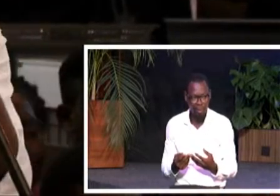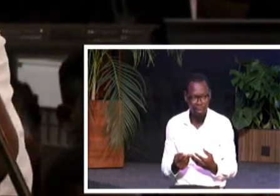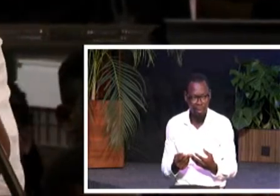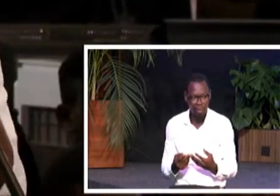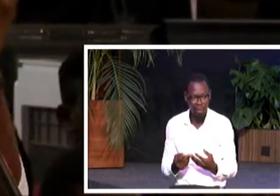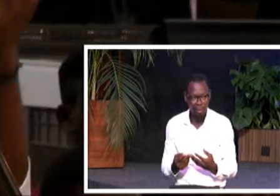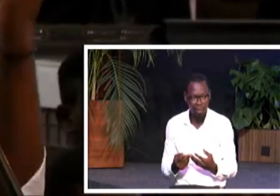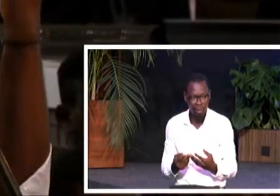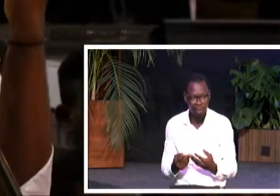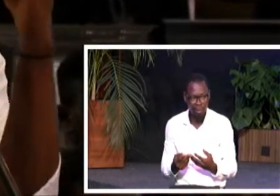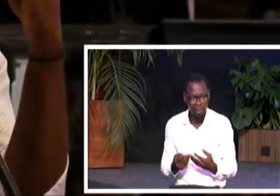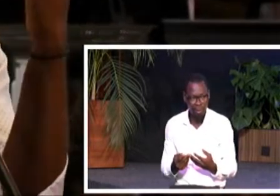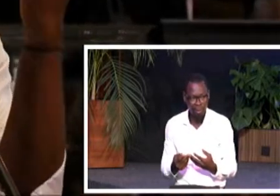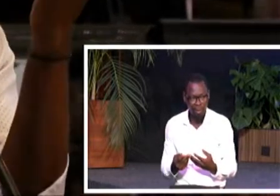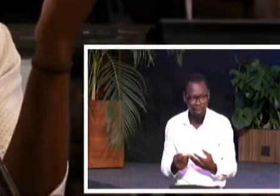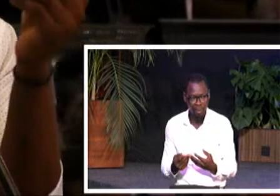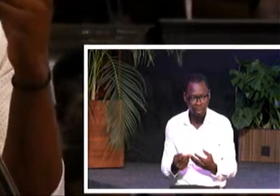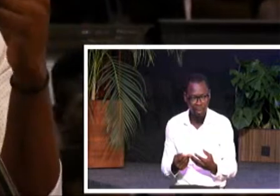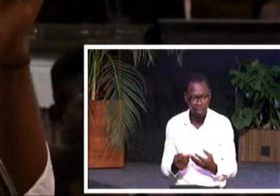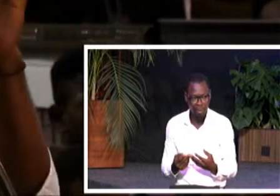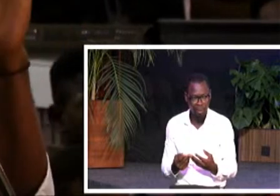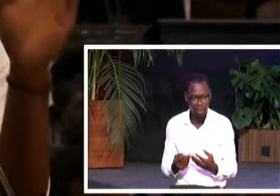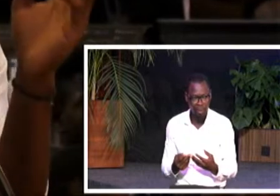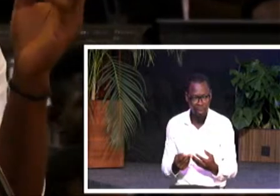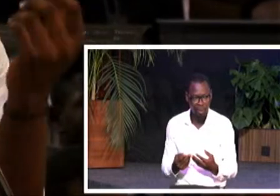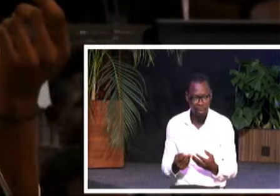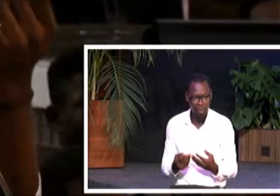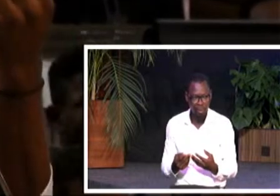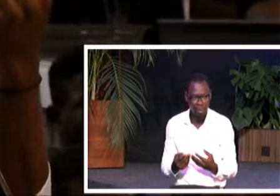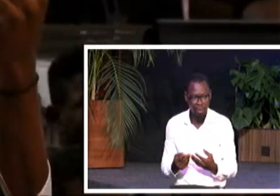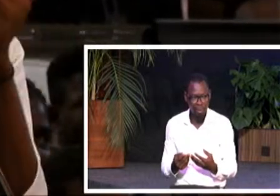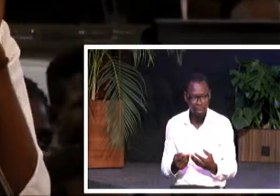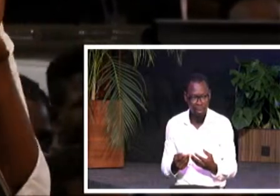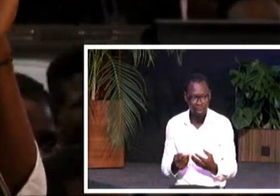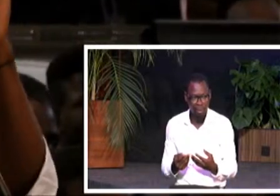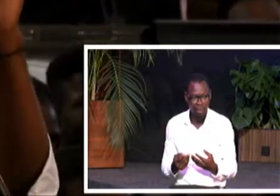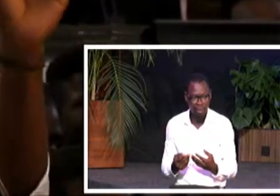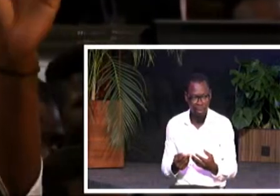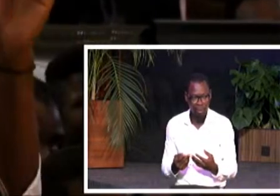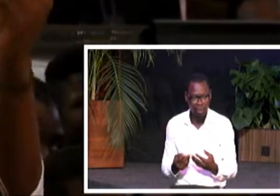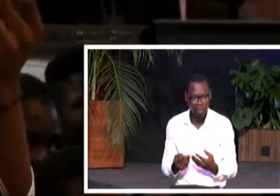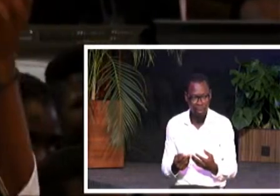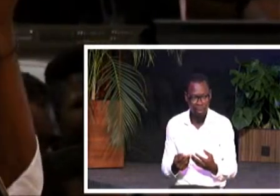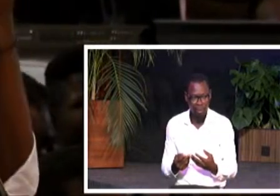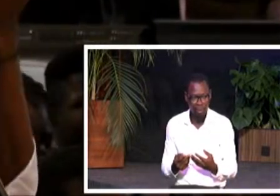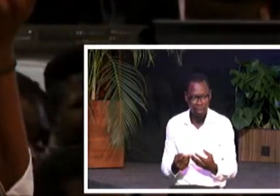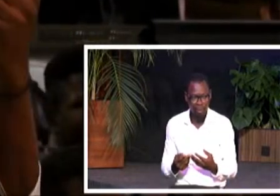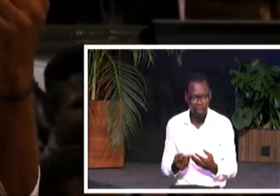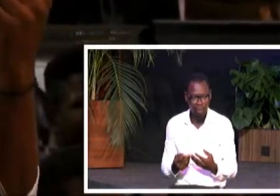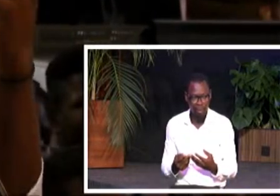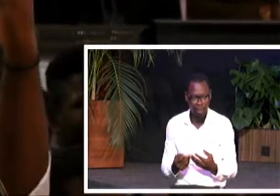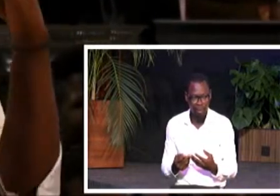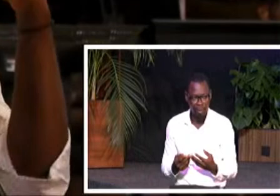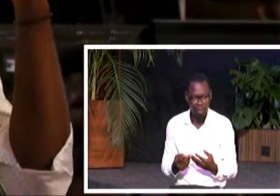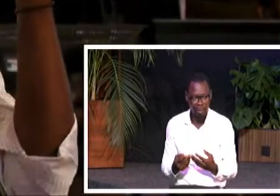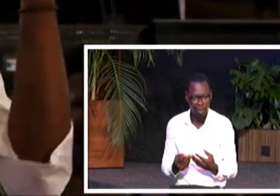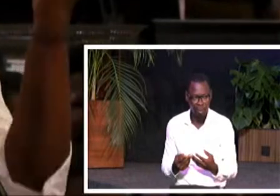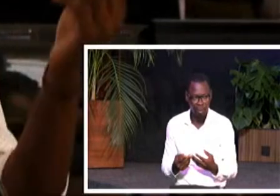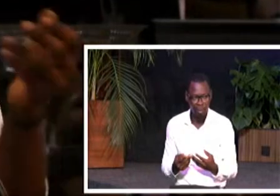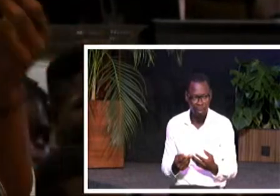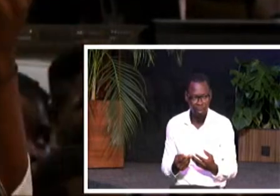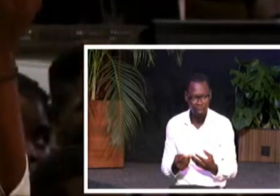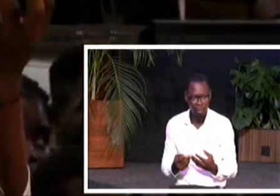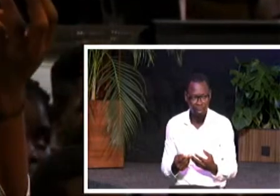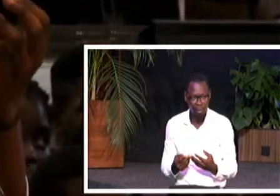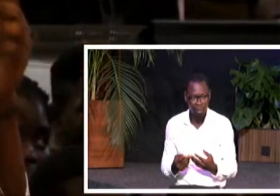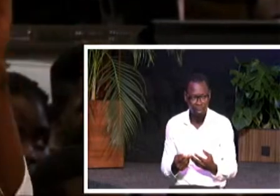the farmer can have knowledge about AI and also get machines that can operate with AI. And then the machine can regulate